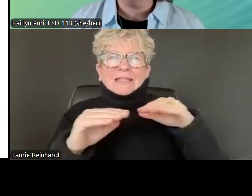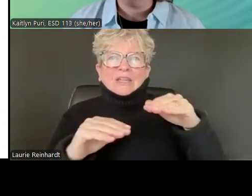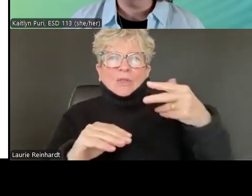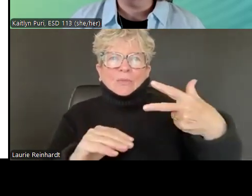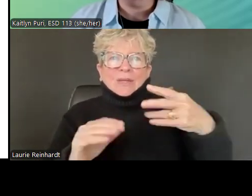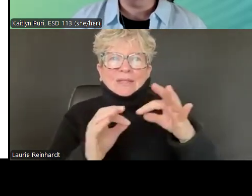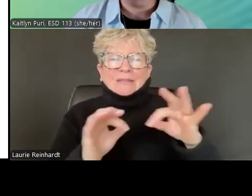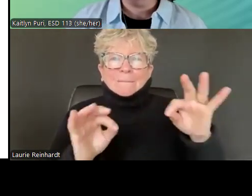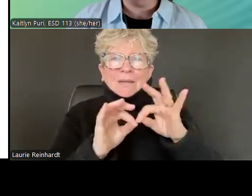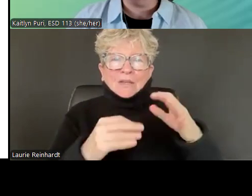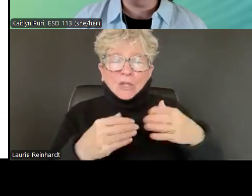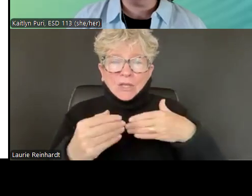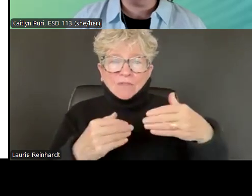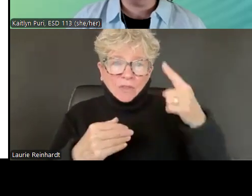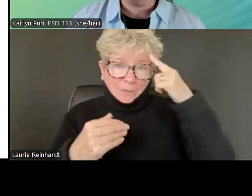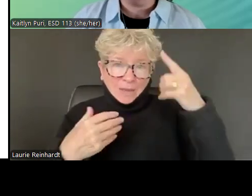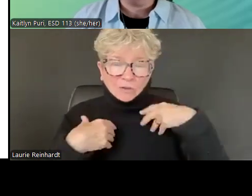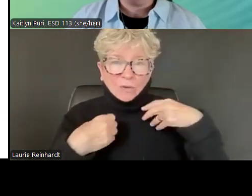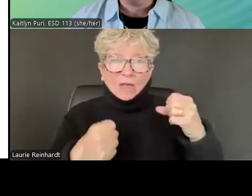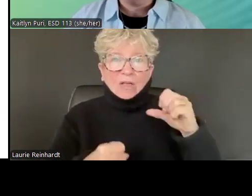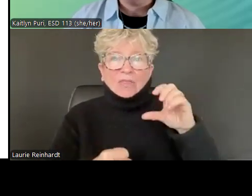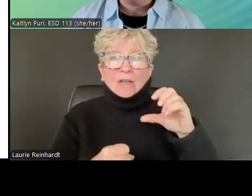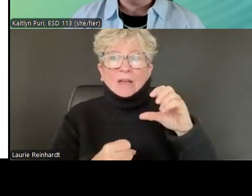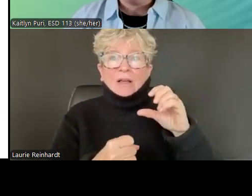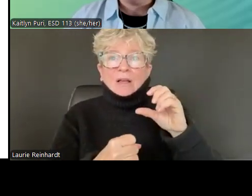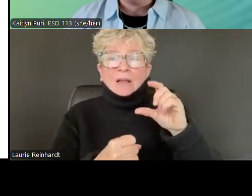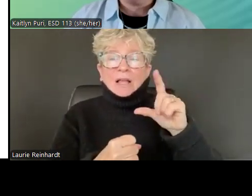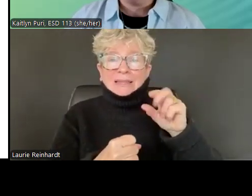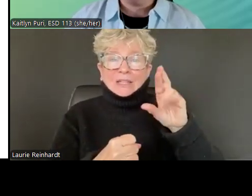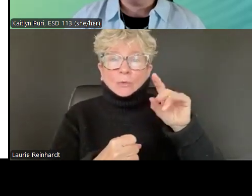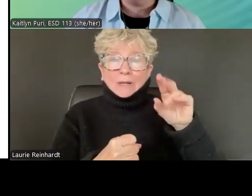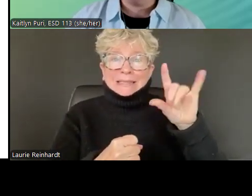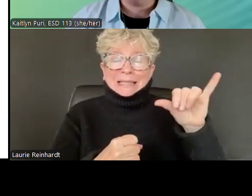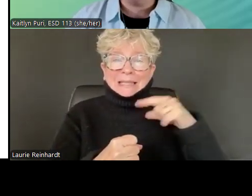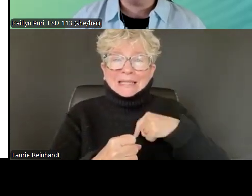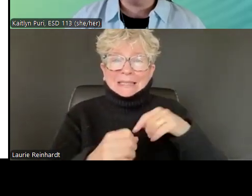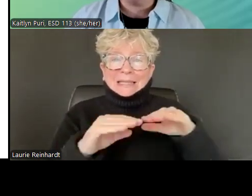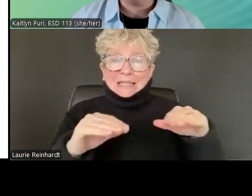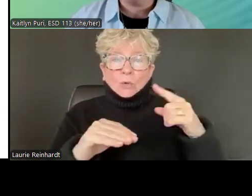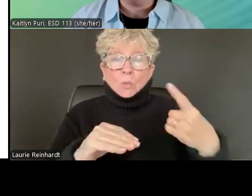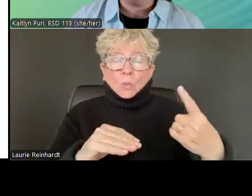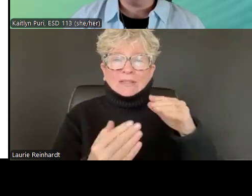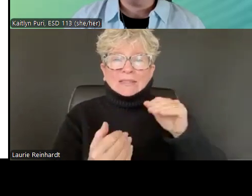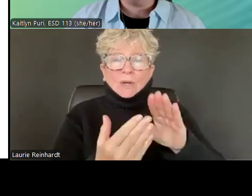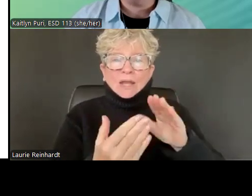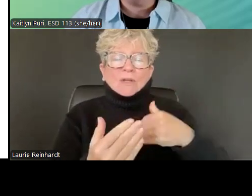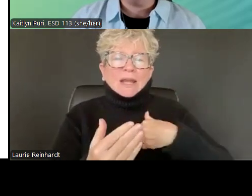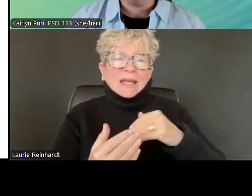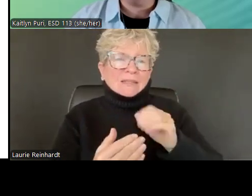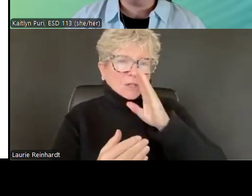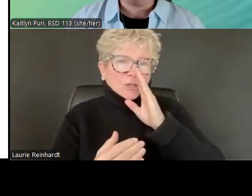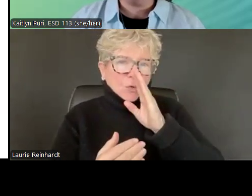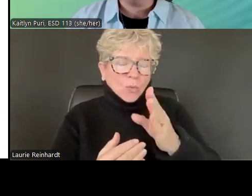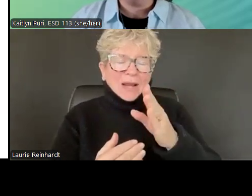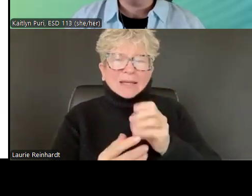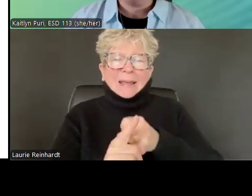And although mental health literacy is a Tier 1 strategy, it does have direct impacts